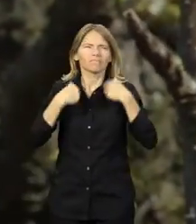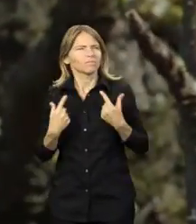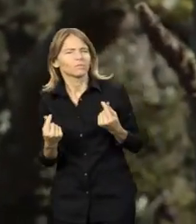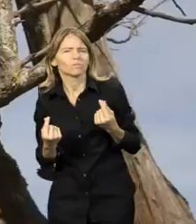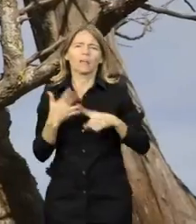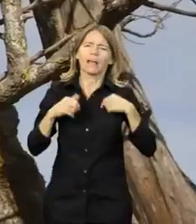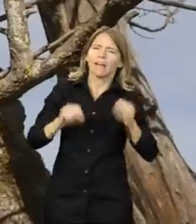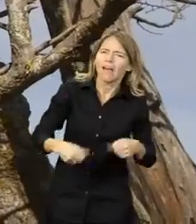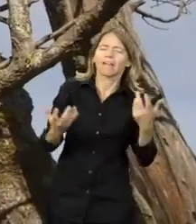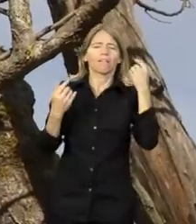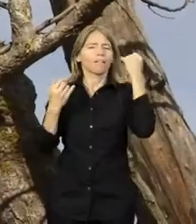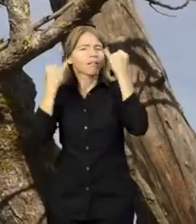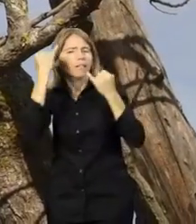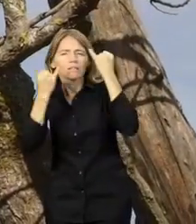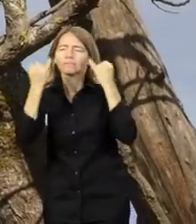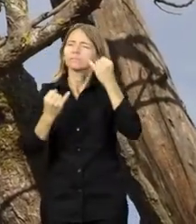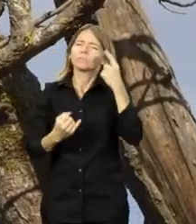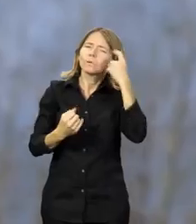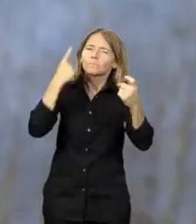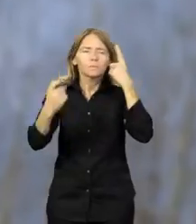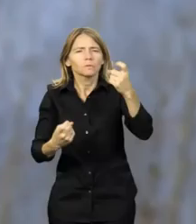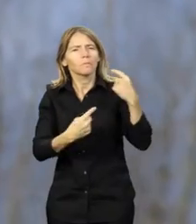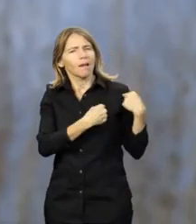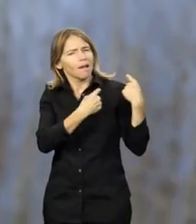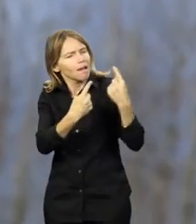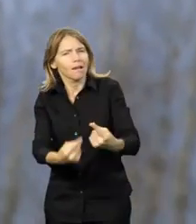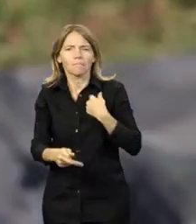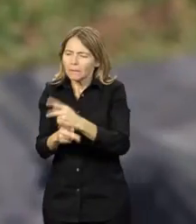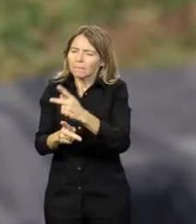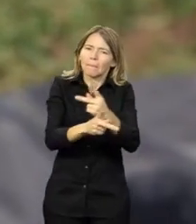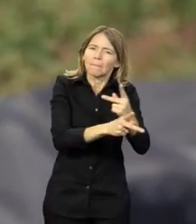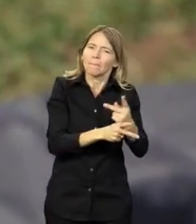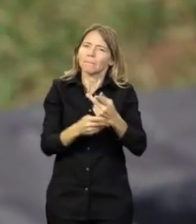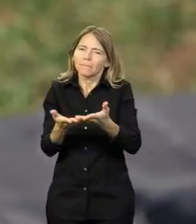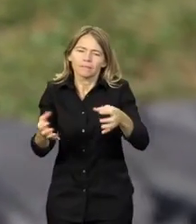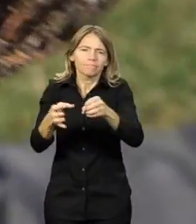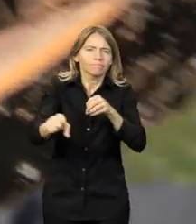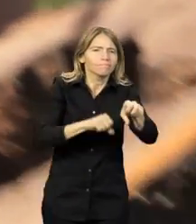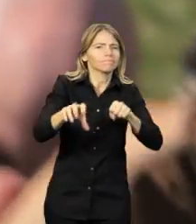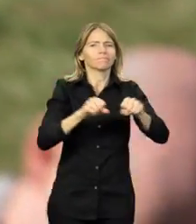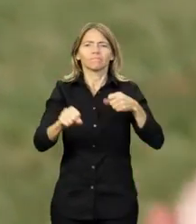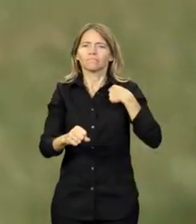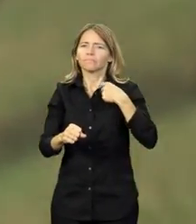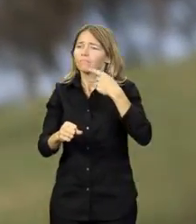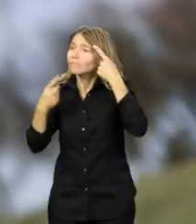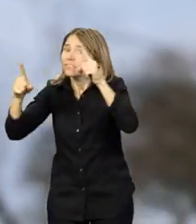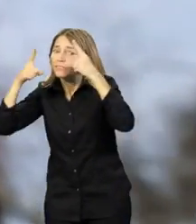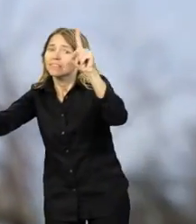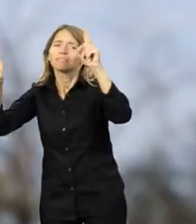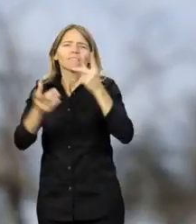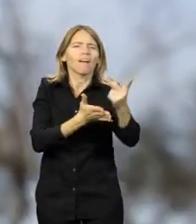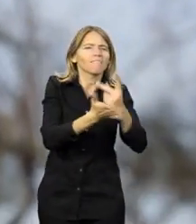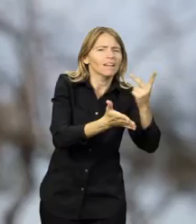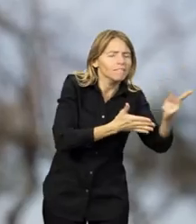do, through all of my ideas and dreams, through the collection of the pieces and the success and failure of the creative